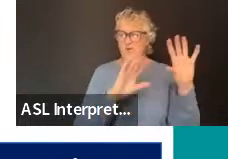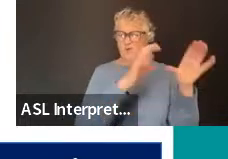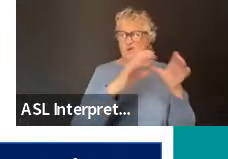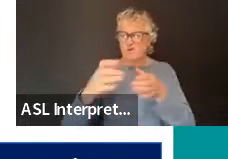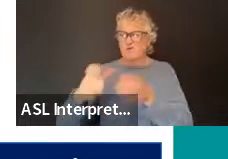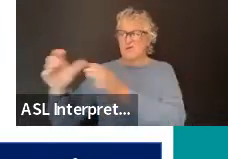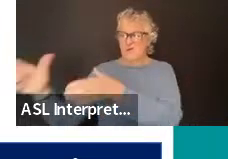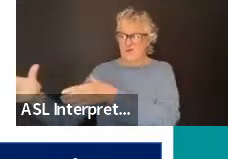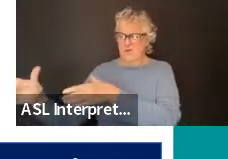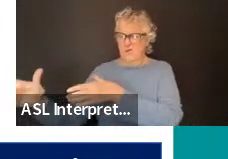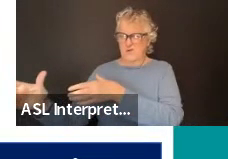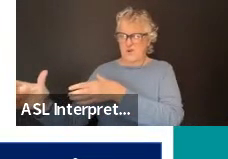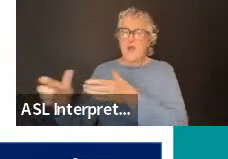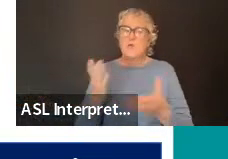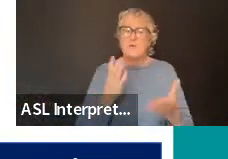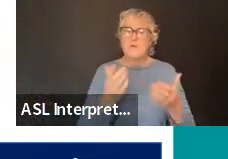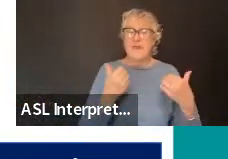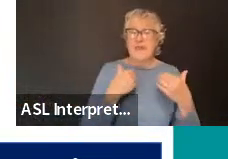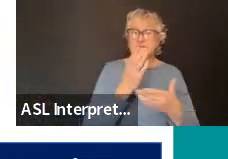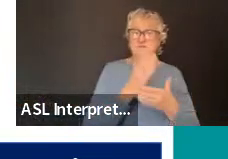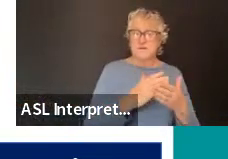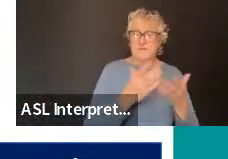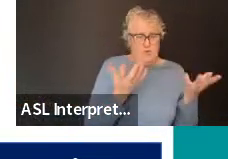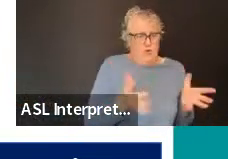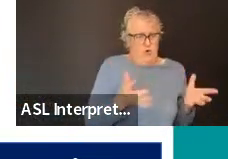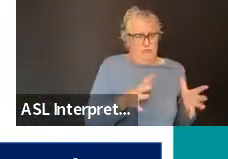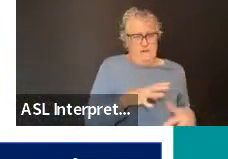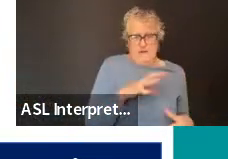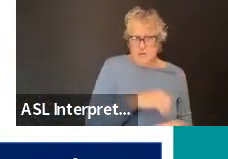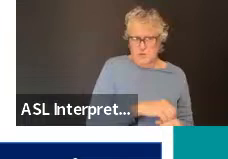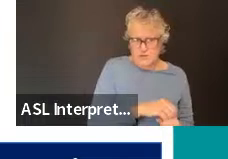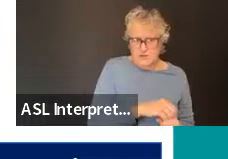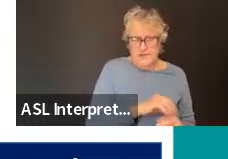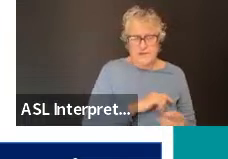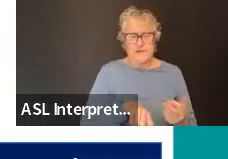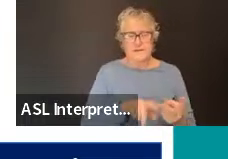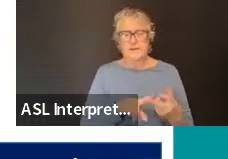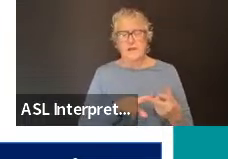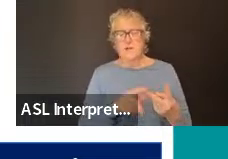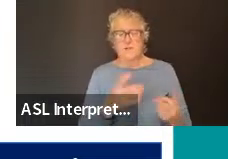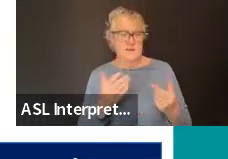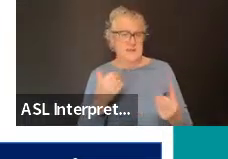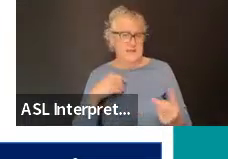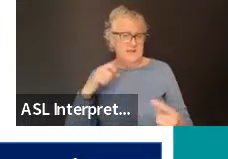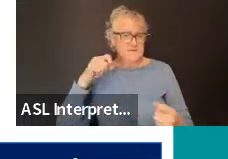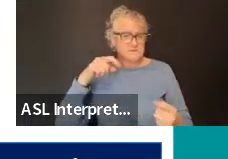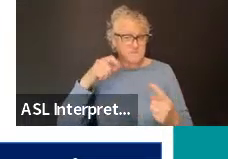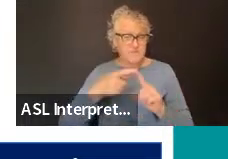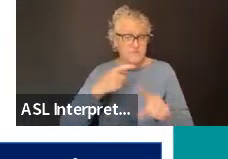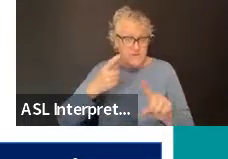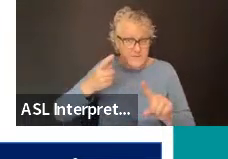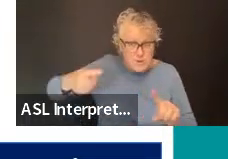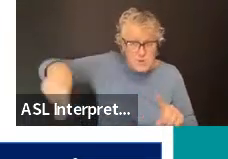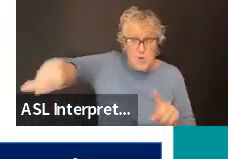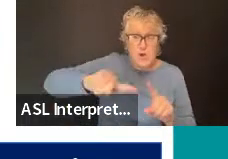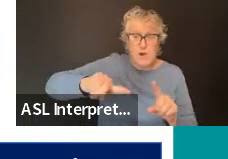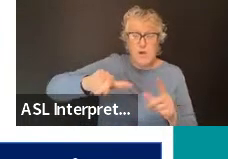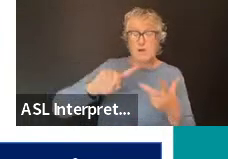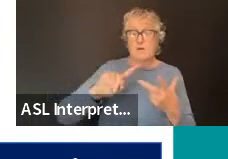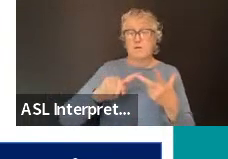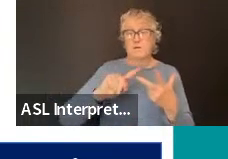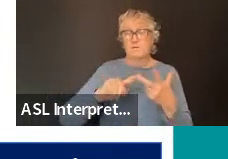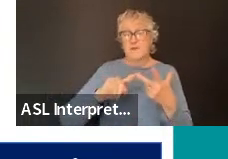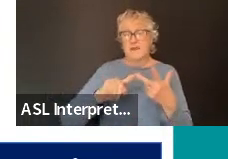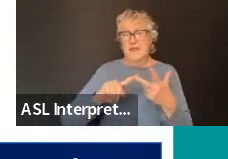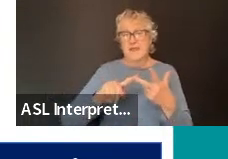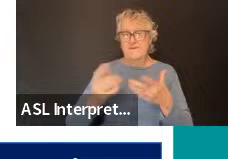be included. We have partner conditions that have come from some of you all. Then we have partner agency contributions,